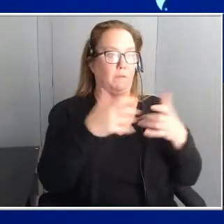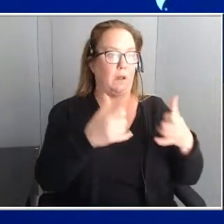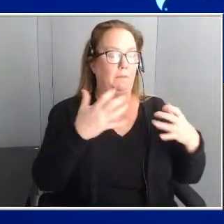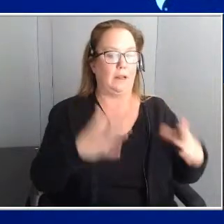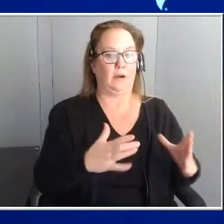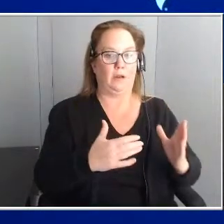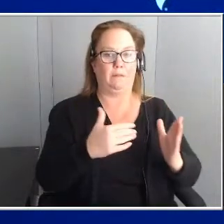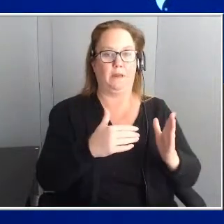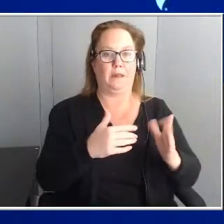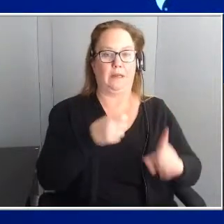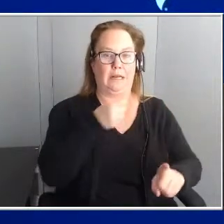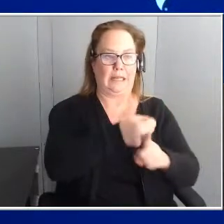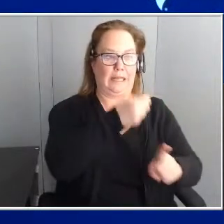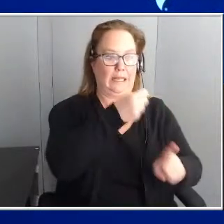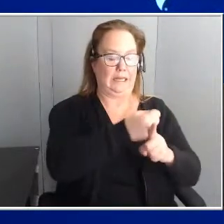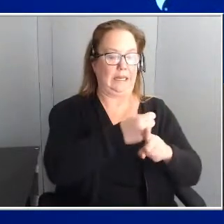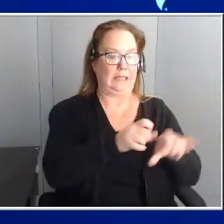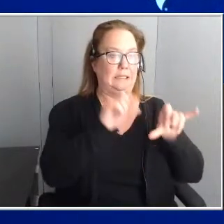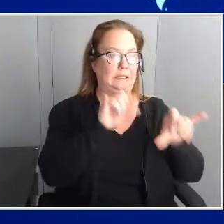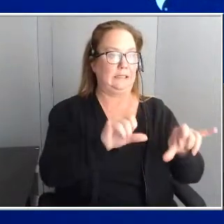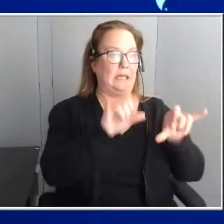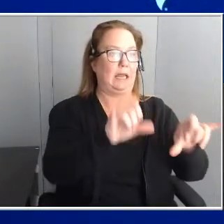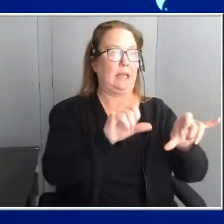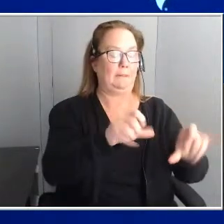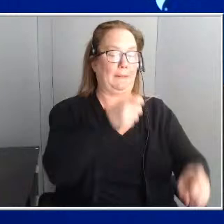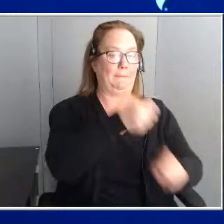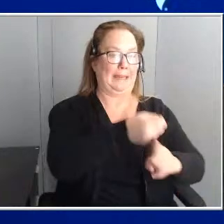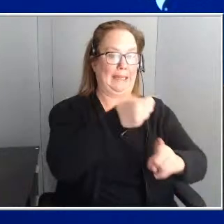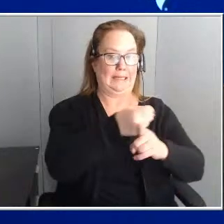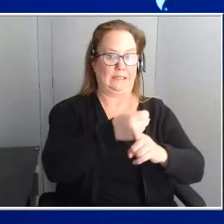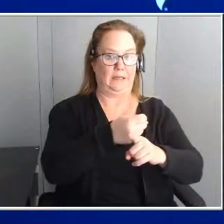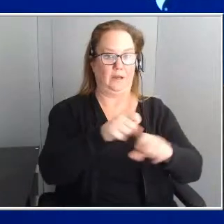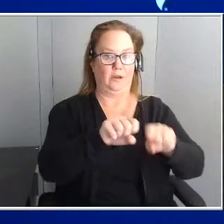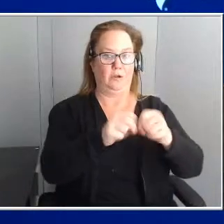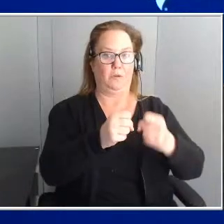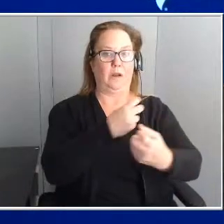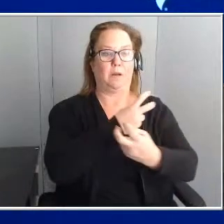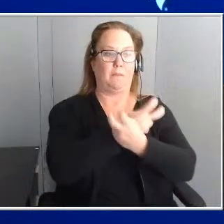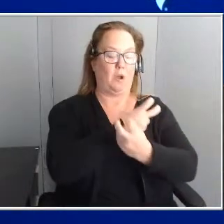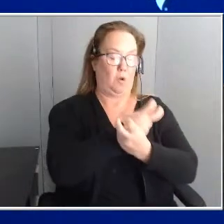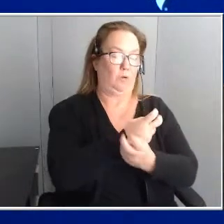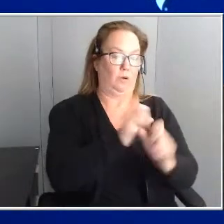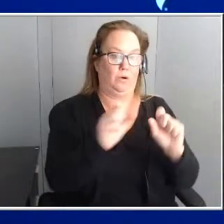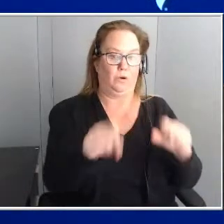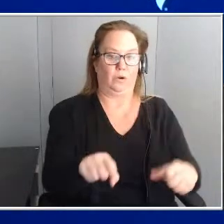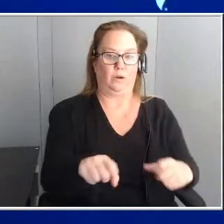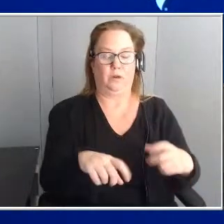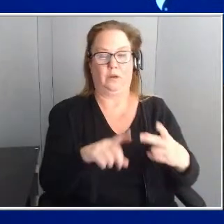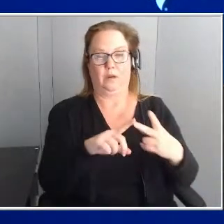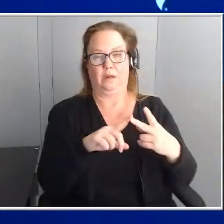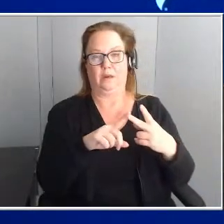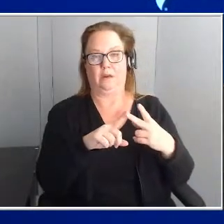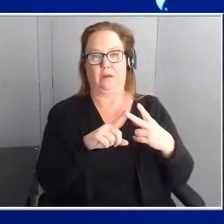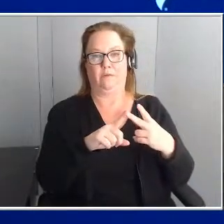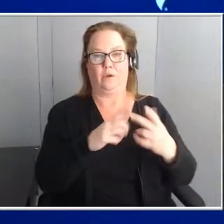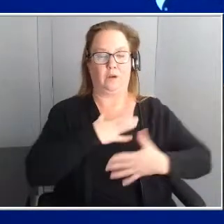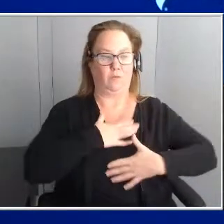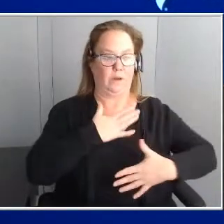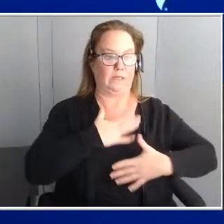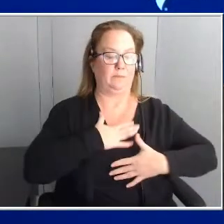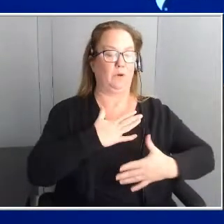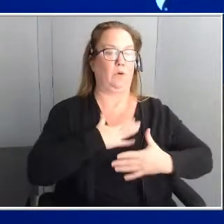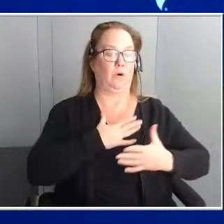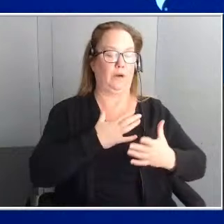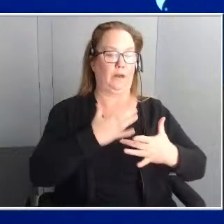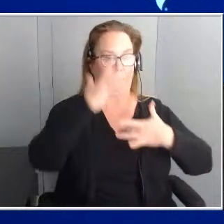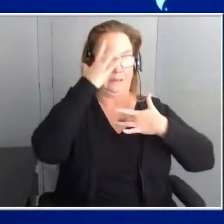hit in the same spot and they're pretty big hits, then maybe you break a bone eventually. If you get a respiratory illness over and over,